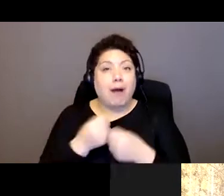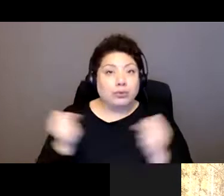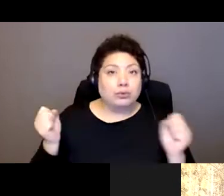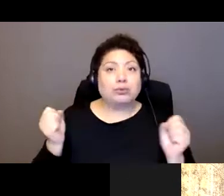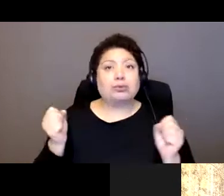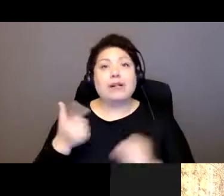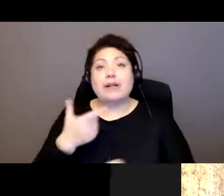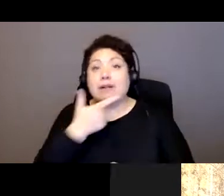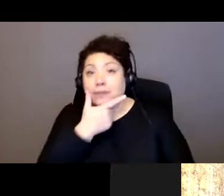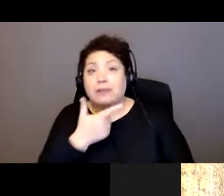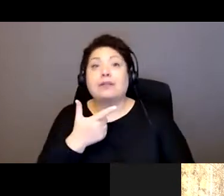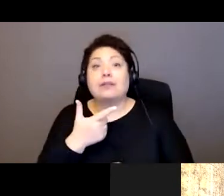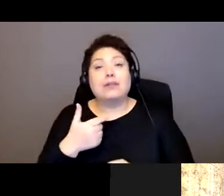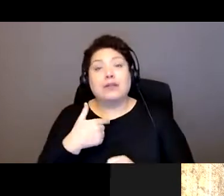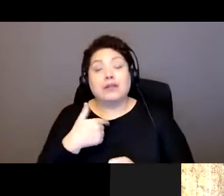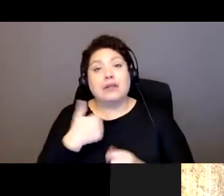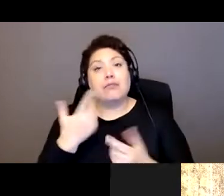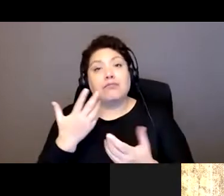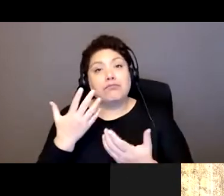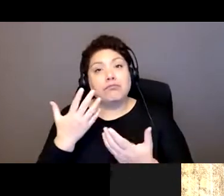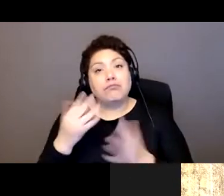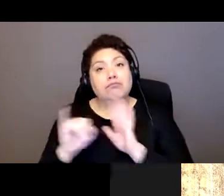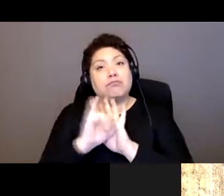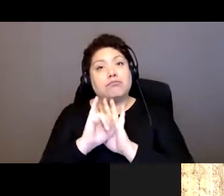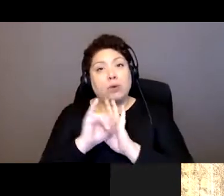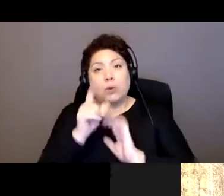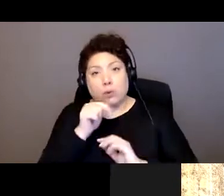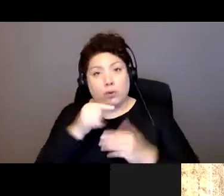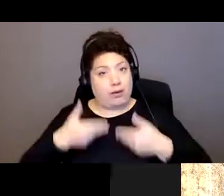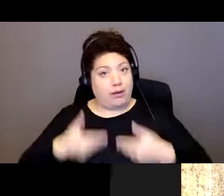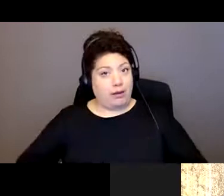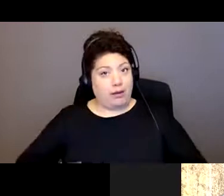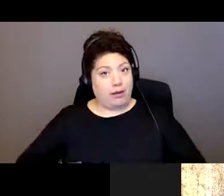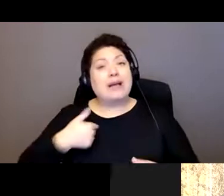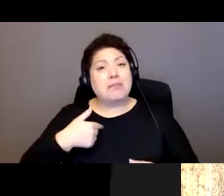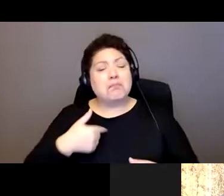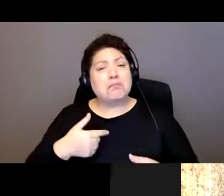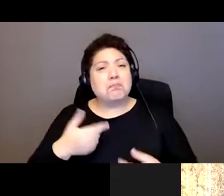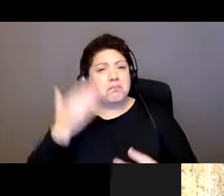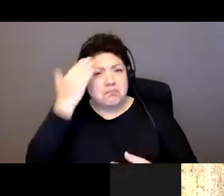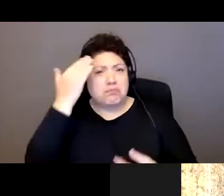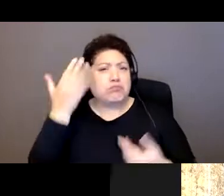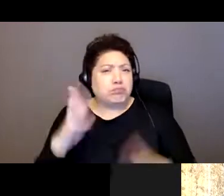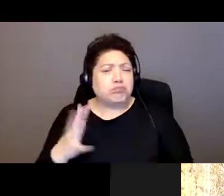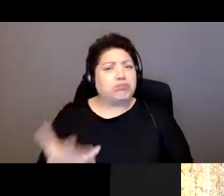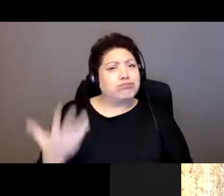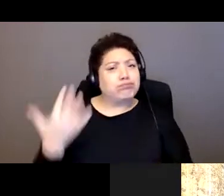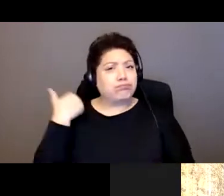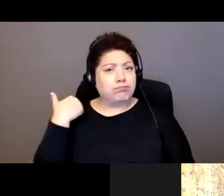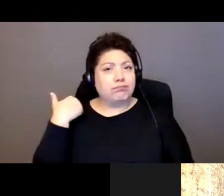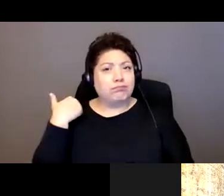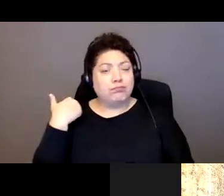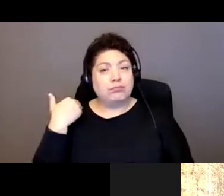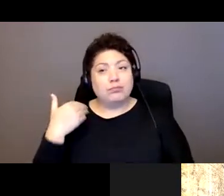that's when I discovered who I was. I kind of knew a long time ago who I was. I